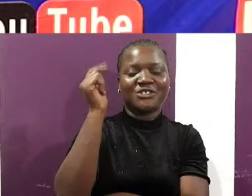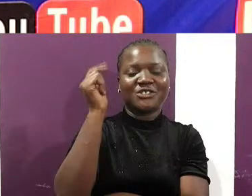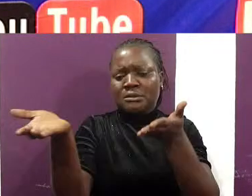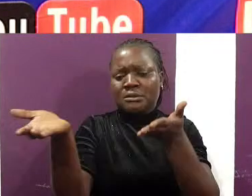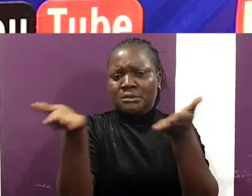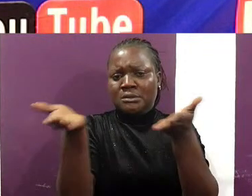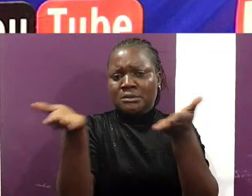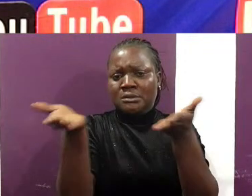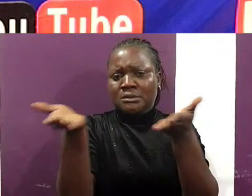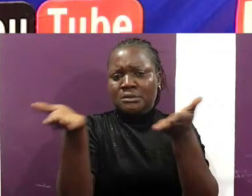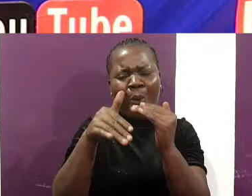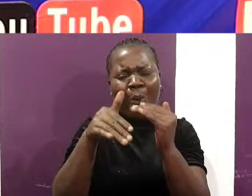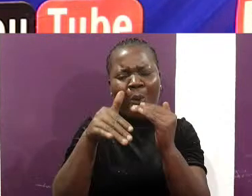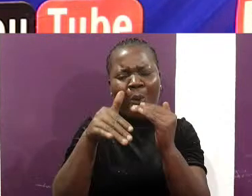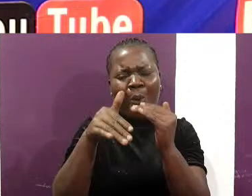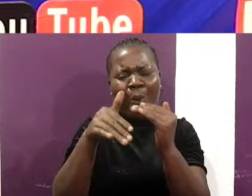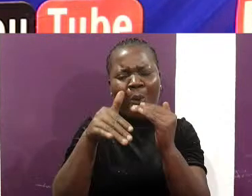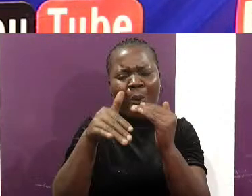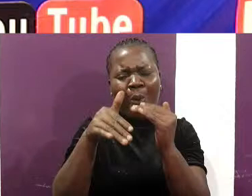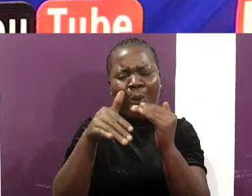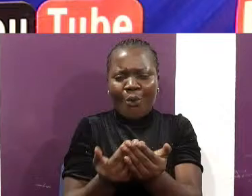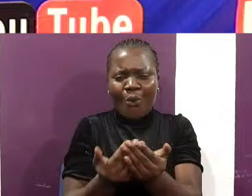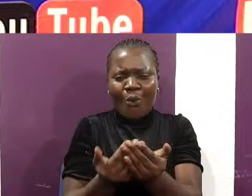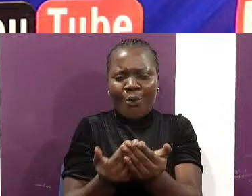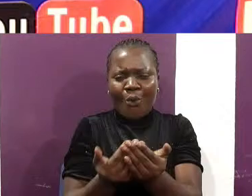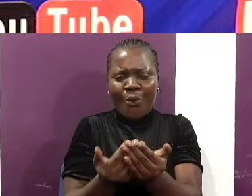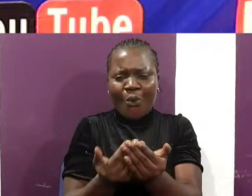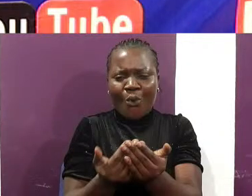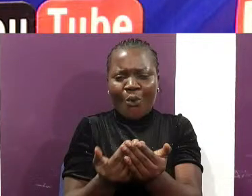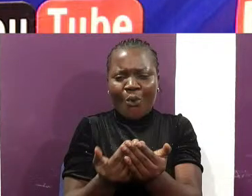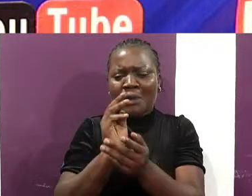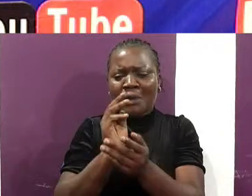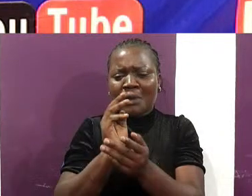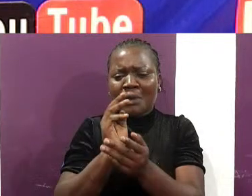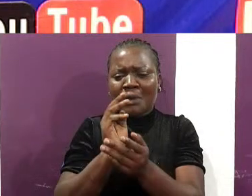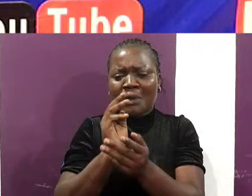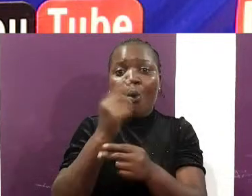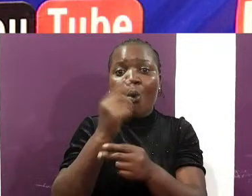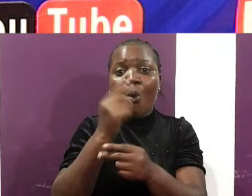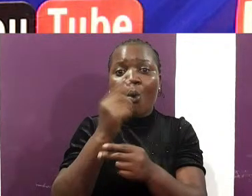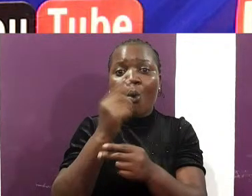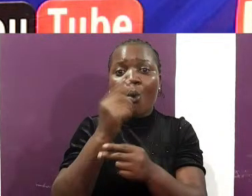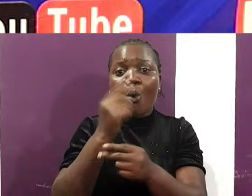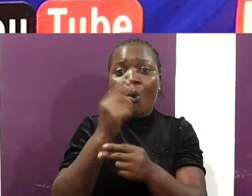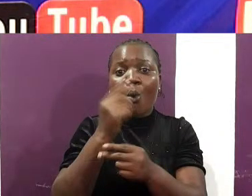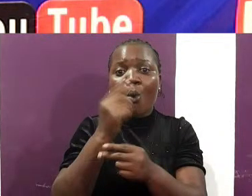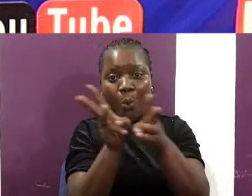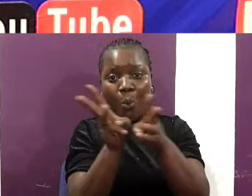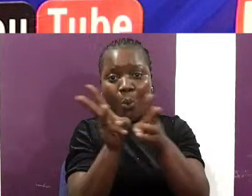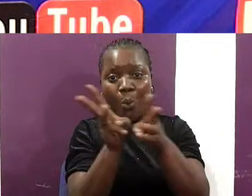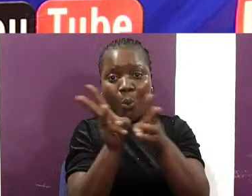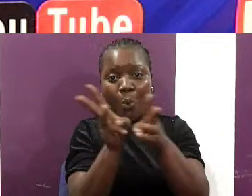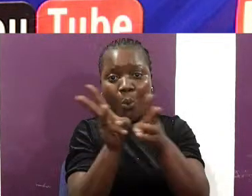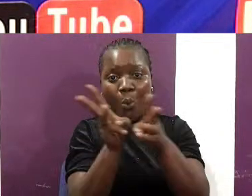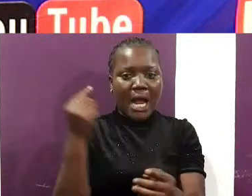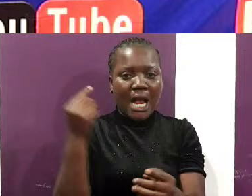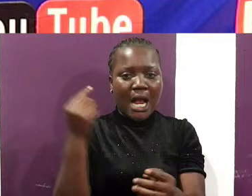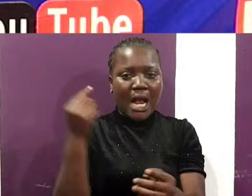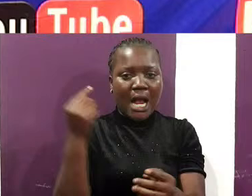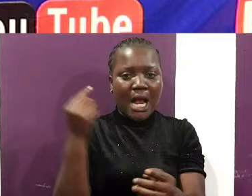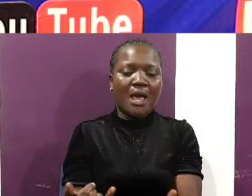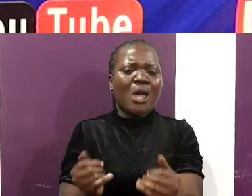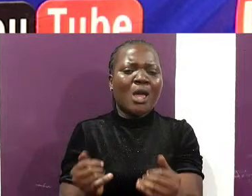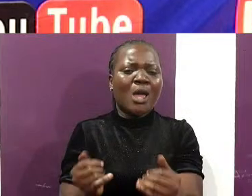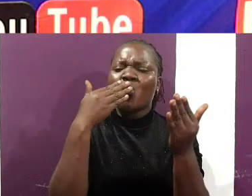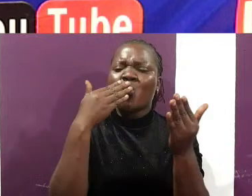up from all over the world. All those who are watching us, we say God bless you so much. It's been a great privilege to enjoy this lectureship with all